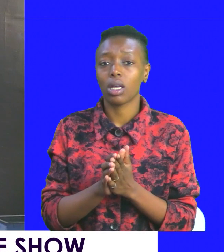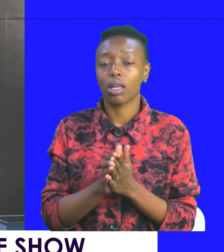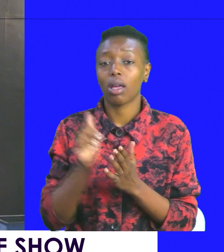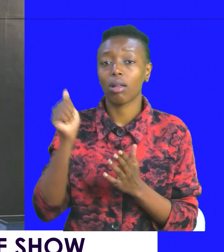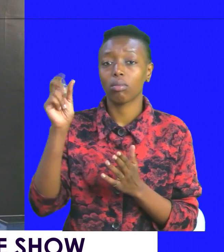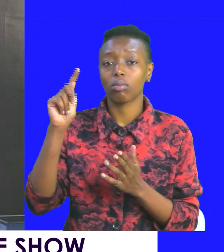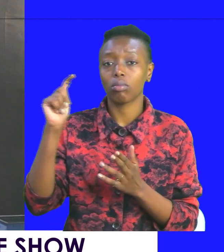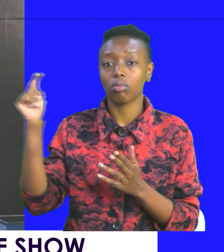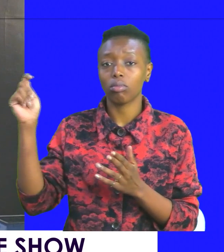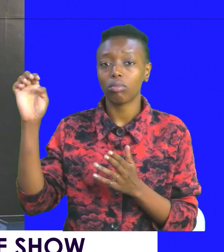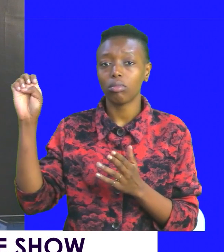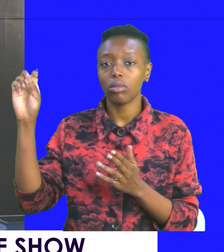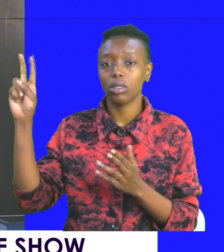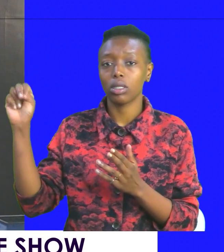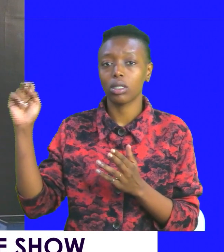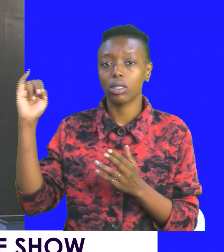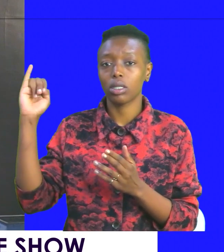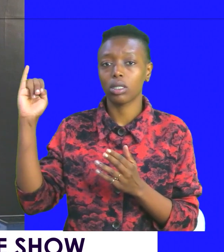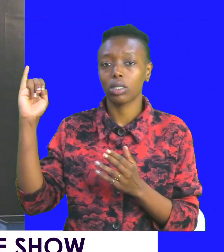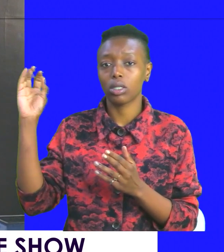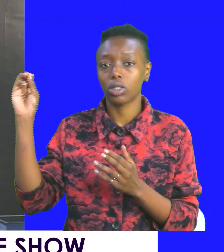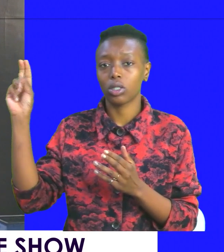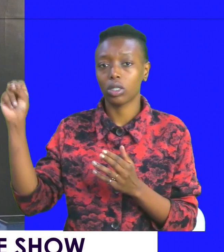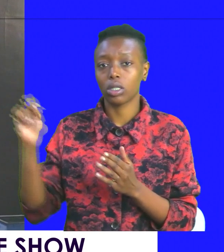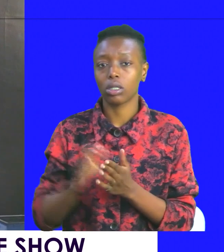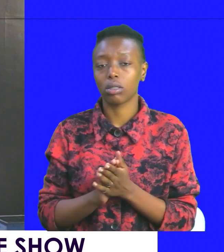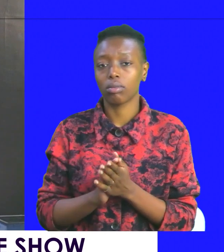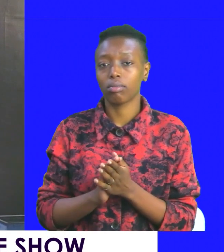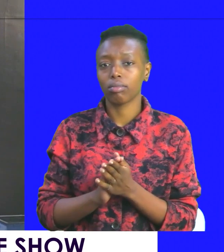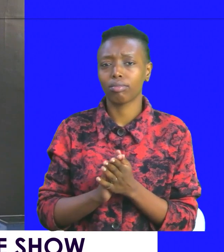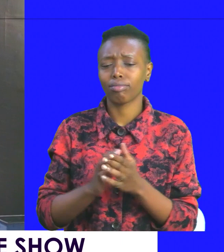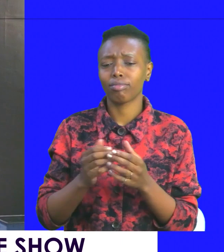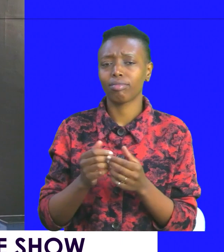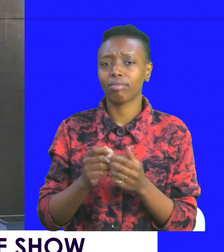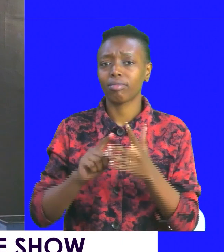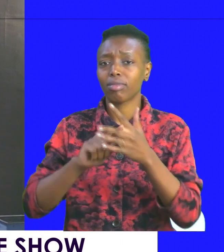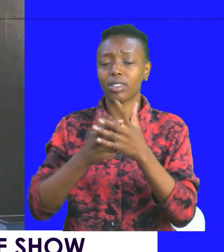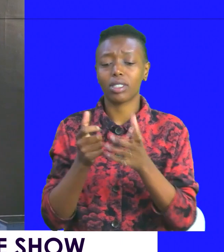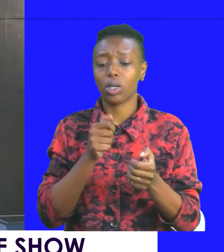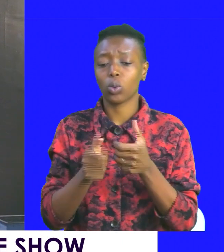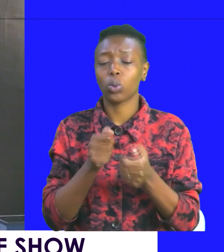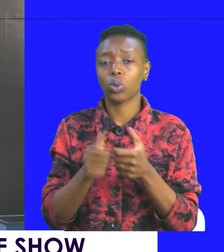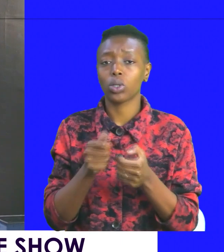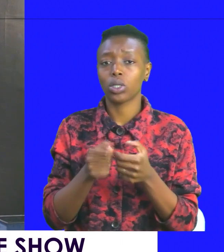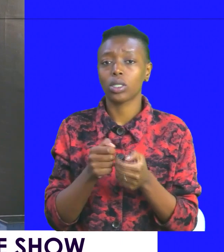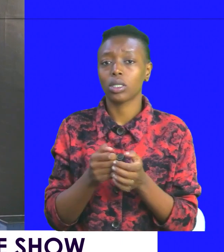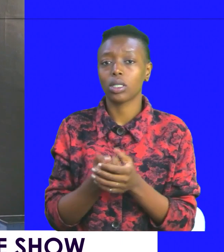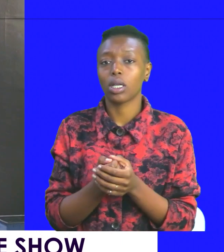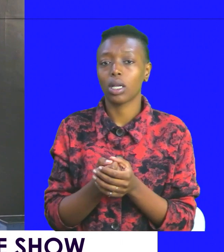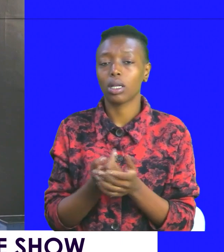now. I hear feedbacks. Come on, get on YouTube, get on this channel and probably give me your